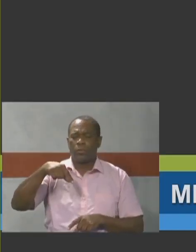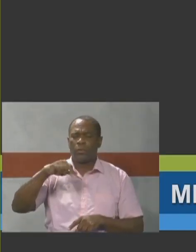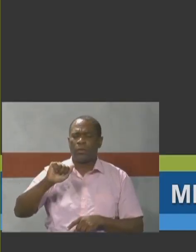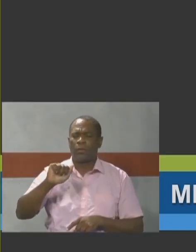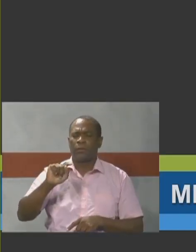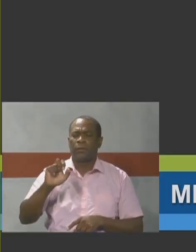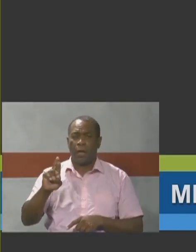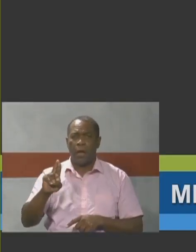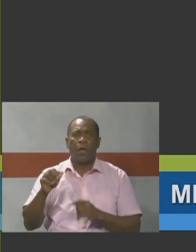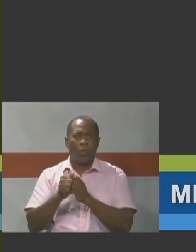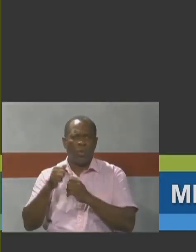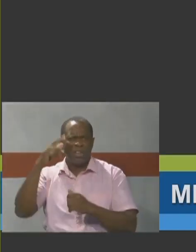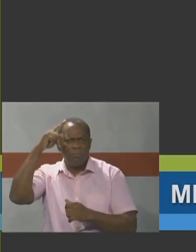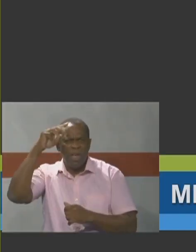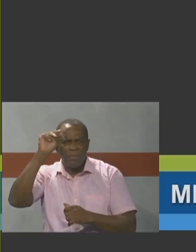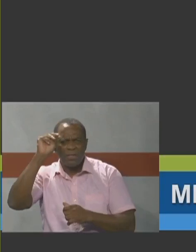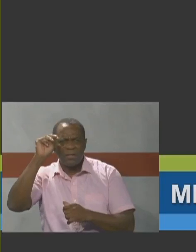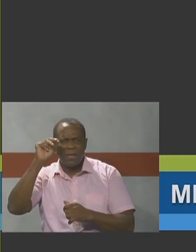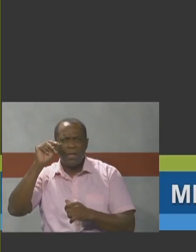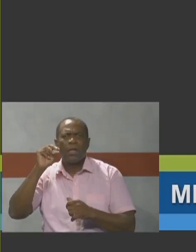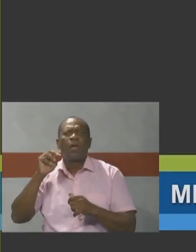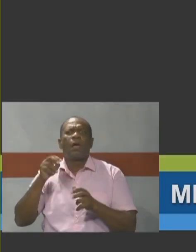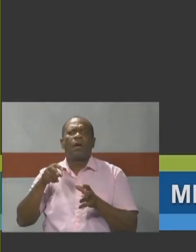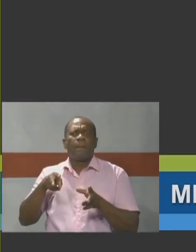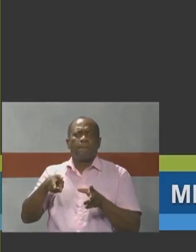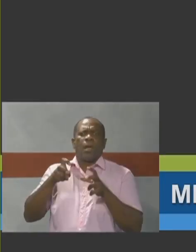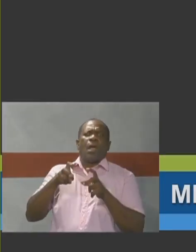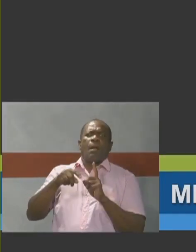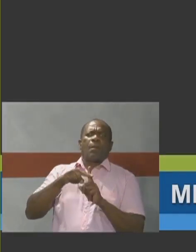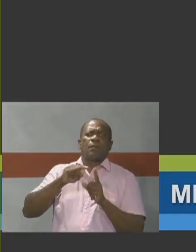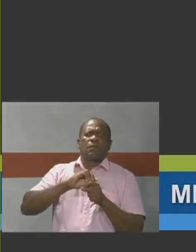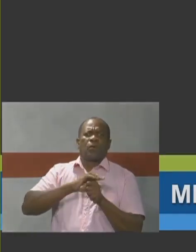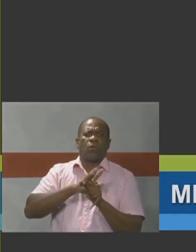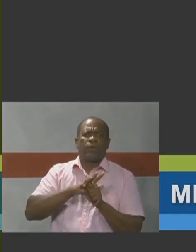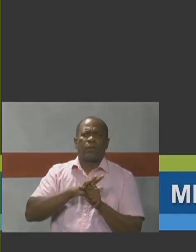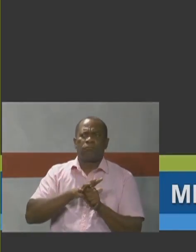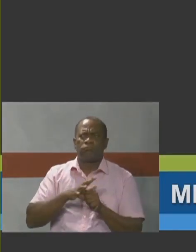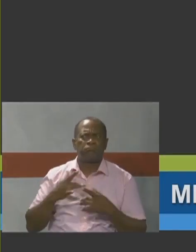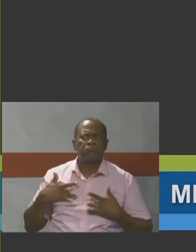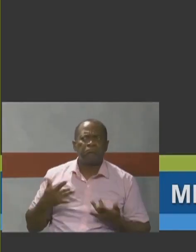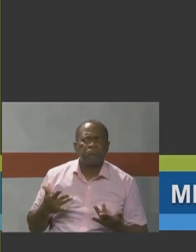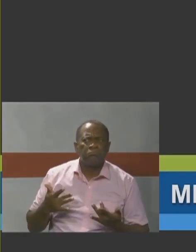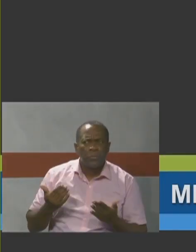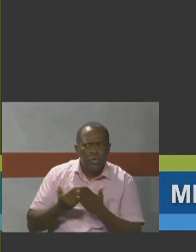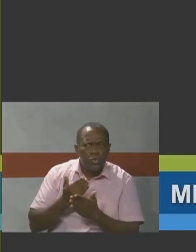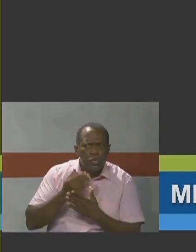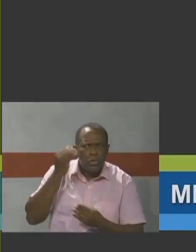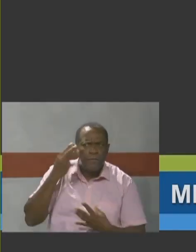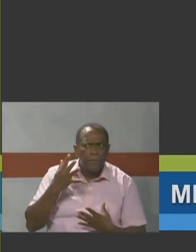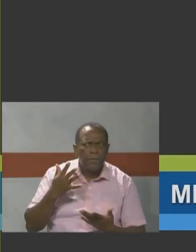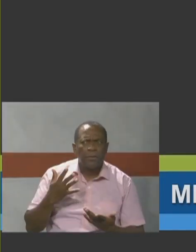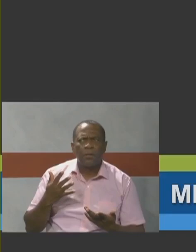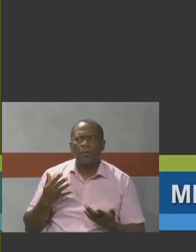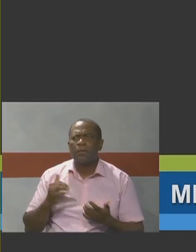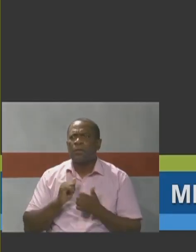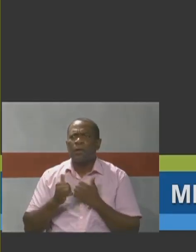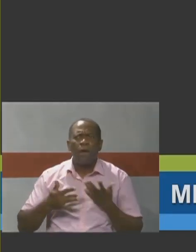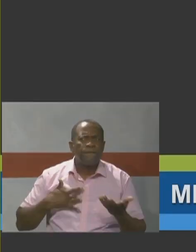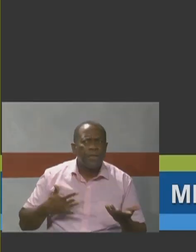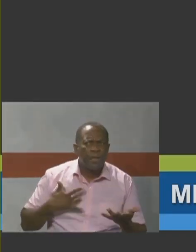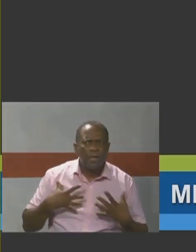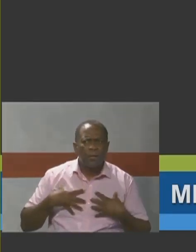And I don't know if Minister Diasing, if you've had a chance to liaise with the AG and see how he's